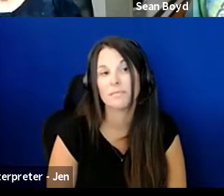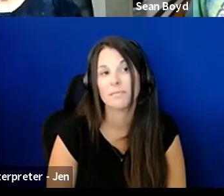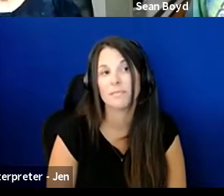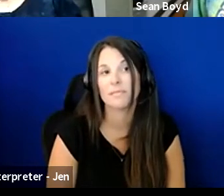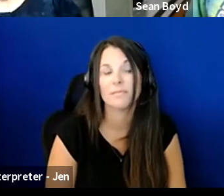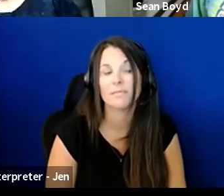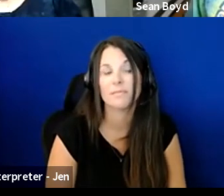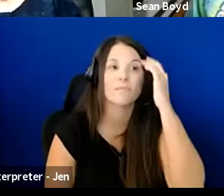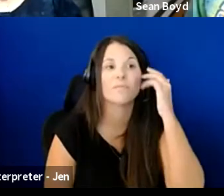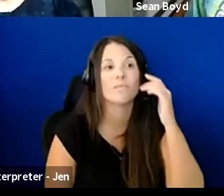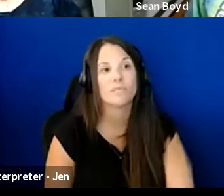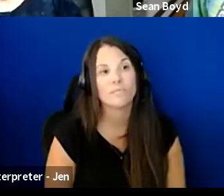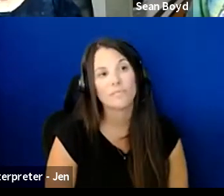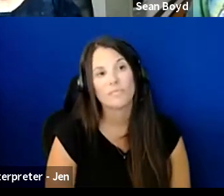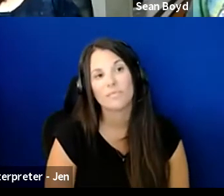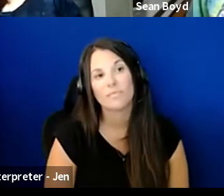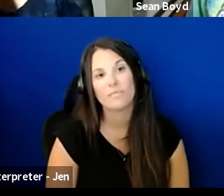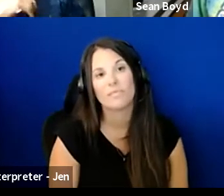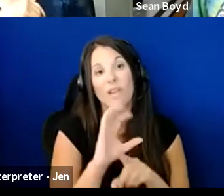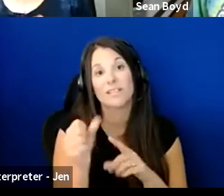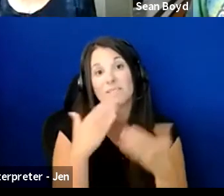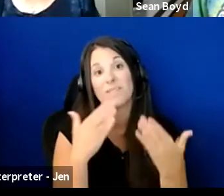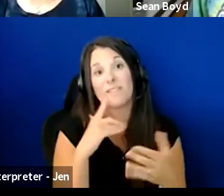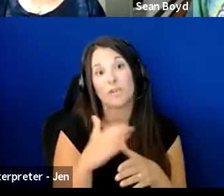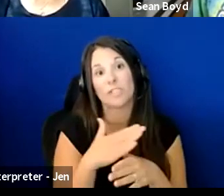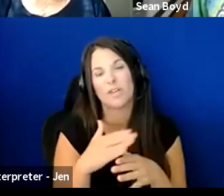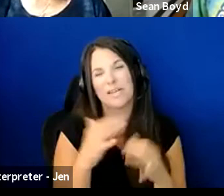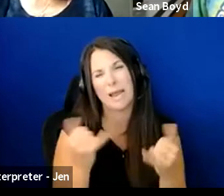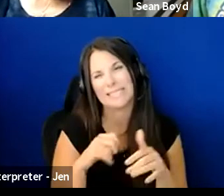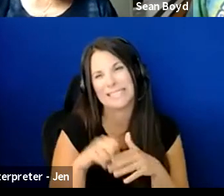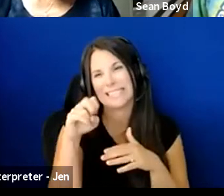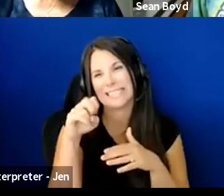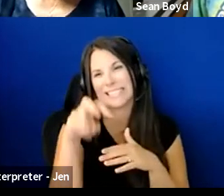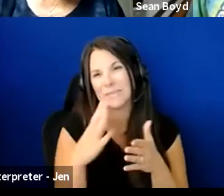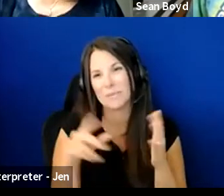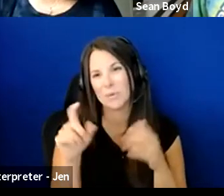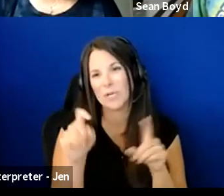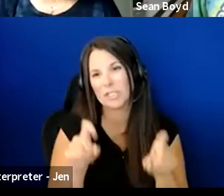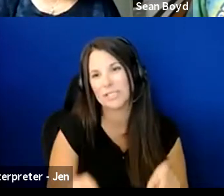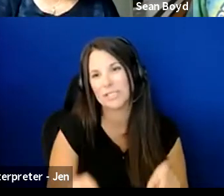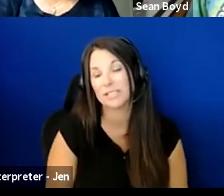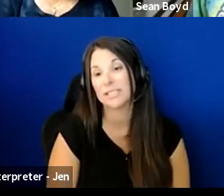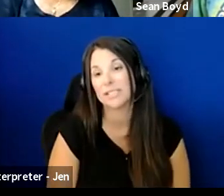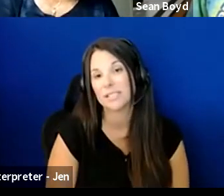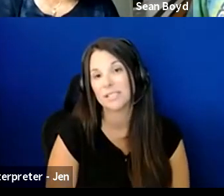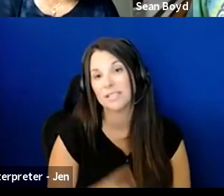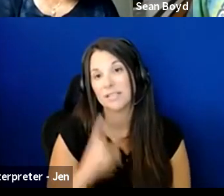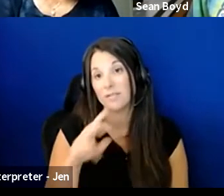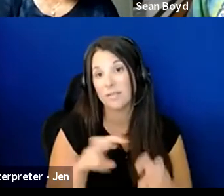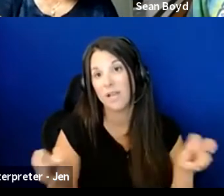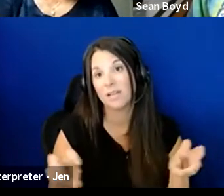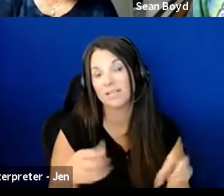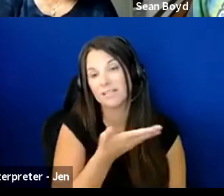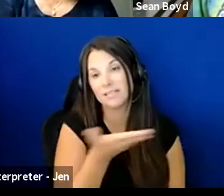Awesome. Thank you for sharing. All right, I'm going to skip ahead questions a little bit. And so I'm going to go to what we have on for the panel and see what have. This